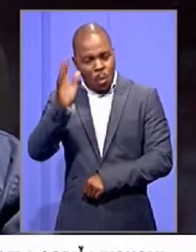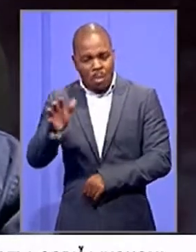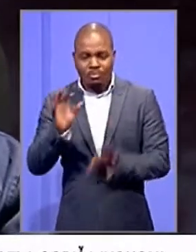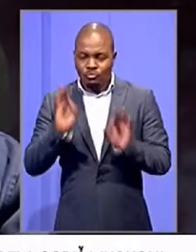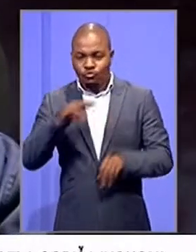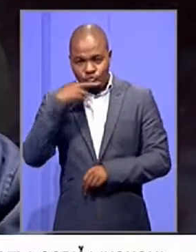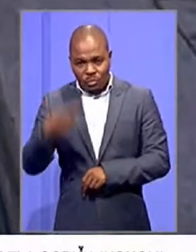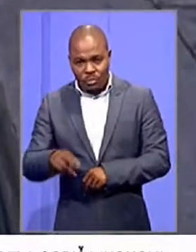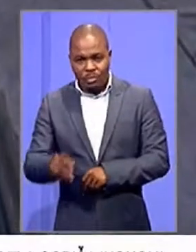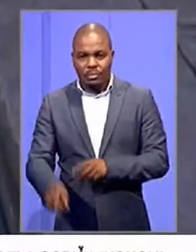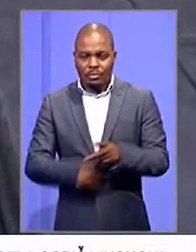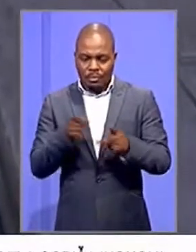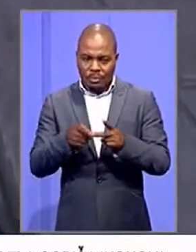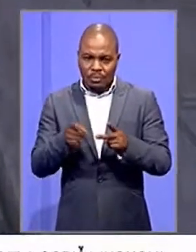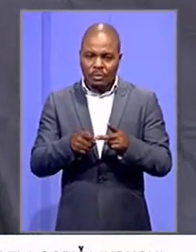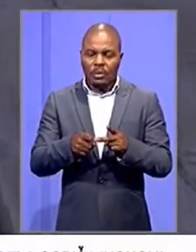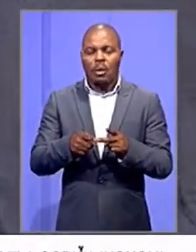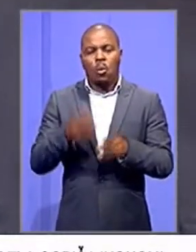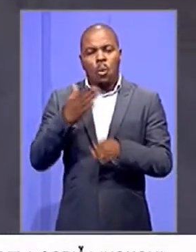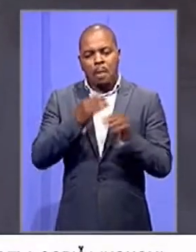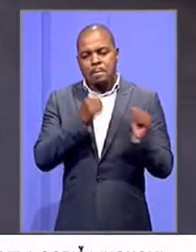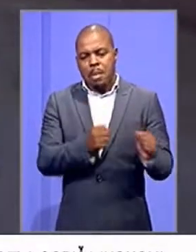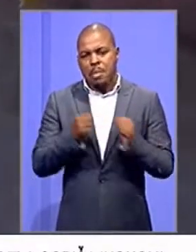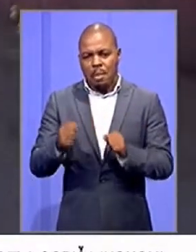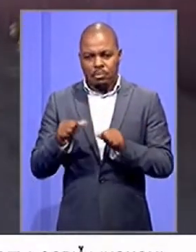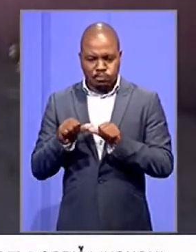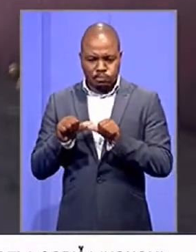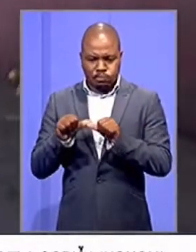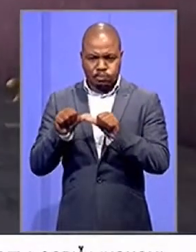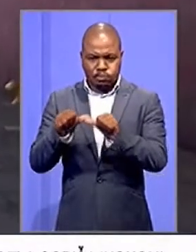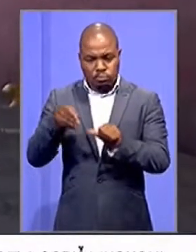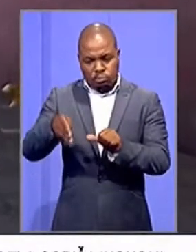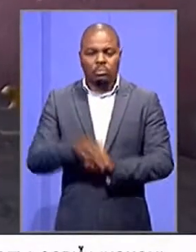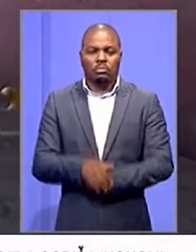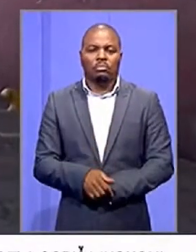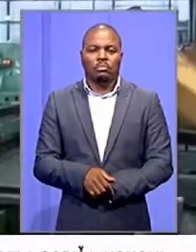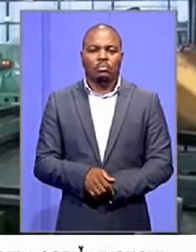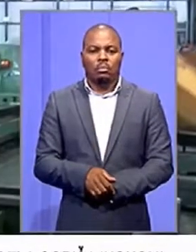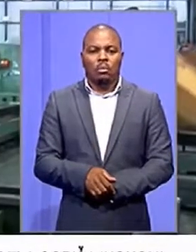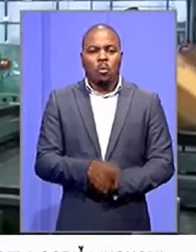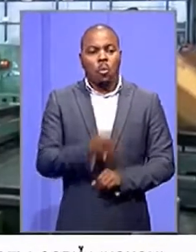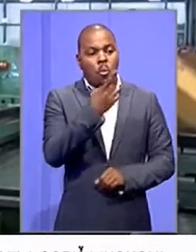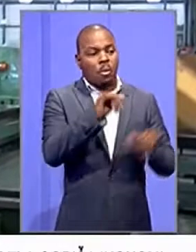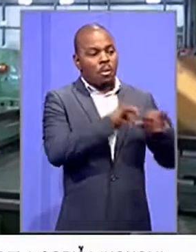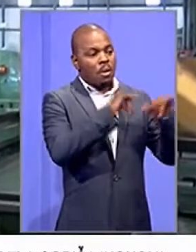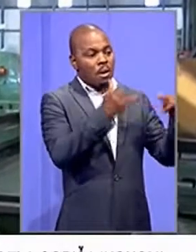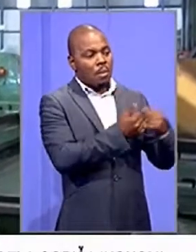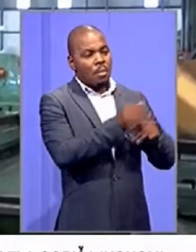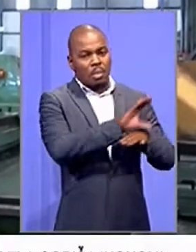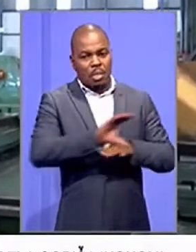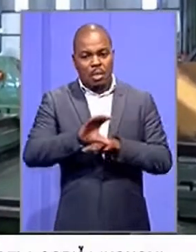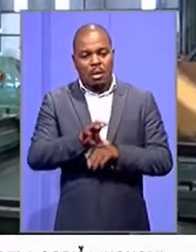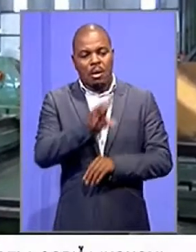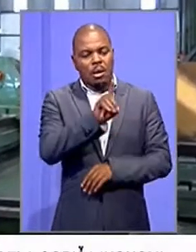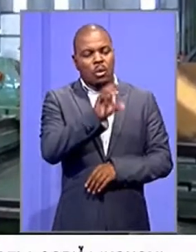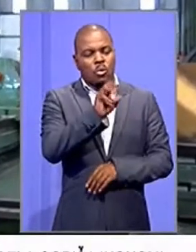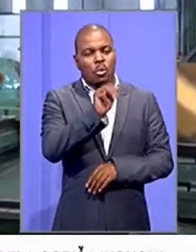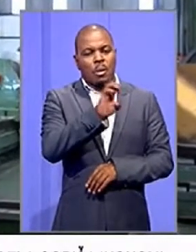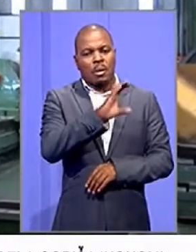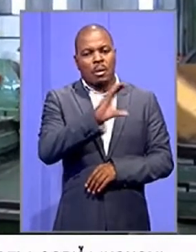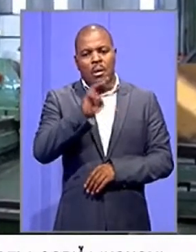to translate into sustainable jobs into our economy. Ye nngwe ya dikhamphane tša babieletši Domec Marine